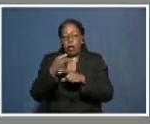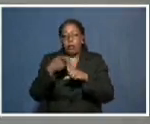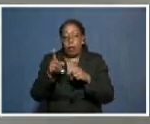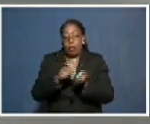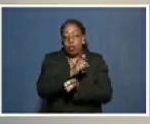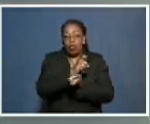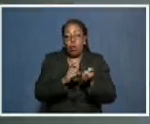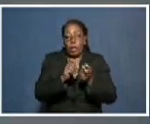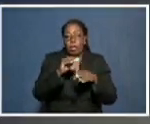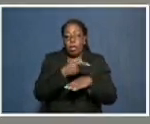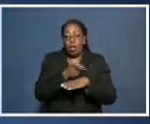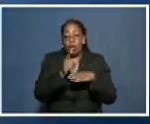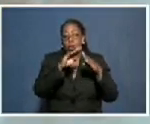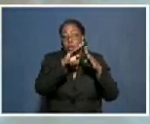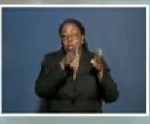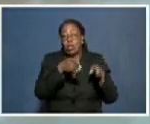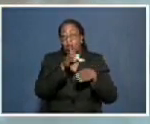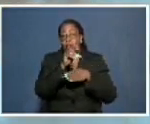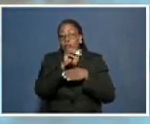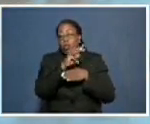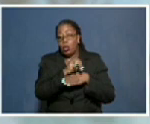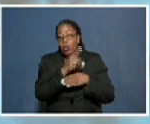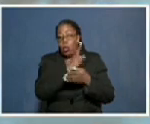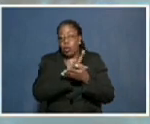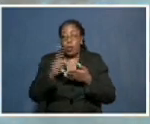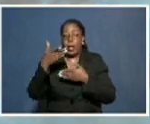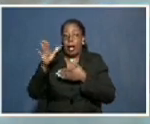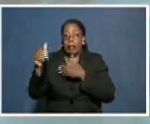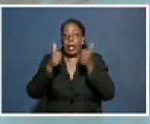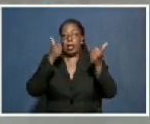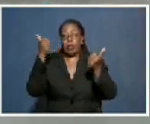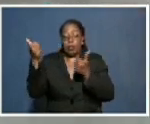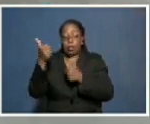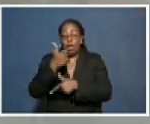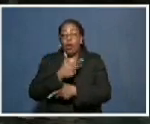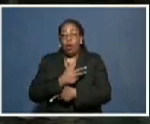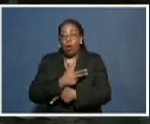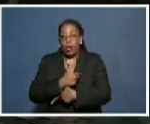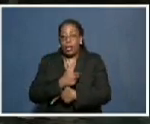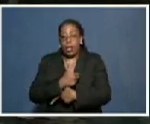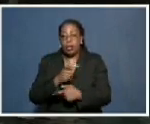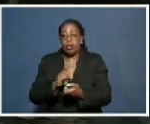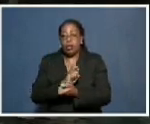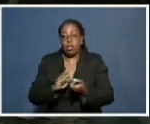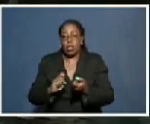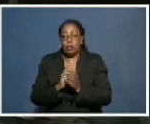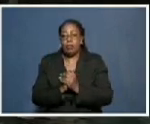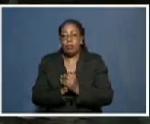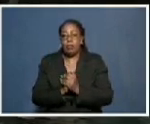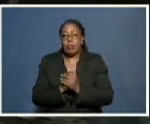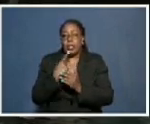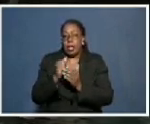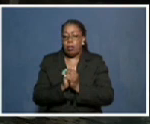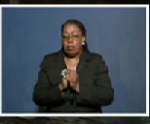of Abaco's Dome City Thursday, just 1 week after the third anniversary of Hurricane Dorian's destruction. We have to appreciate Bahamians should be living in